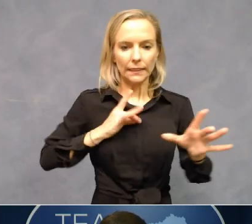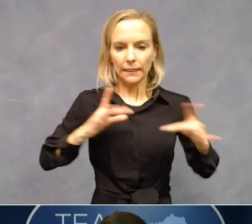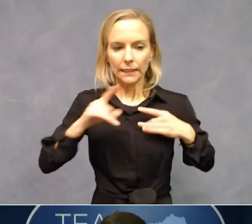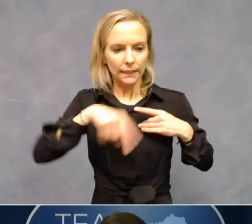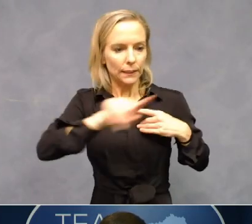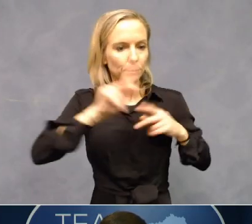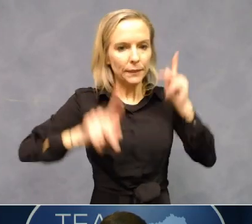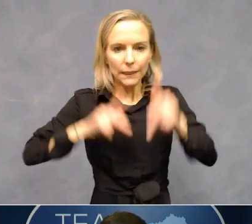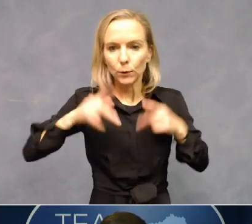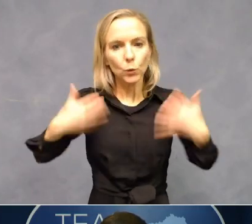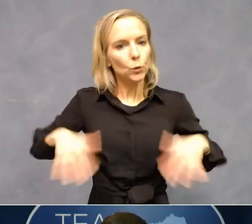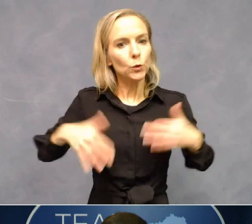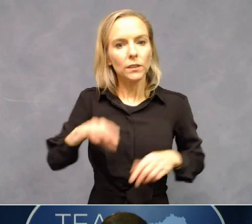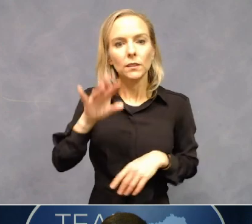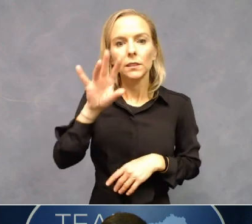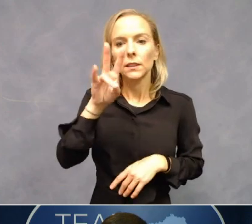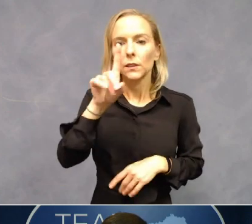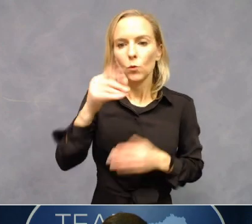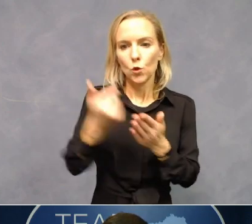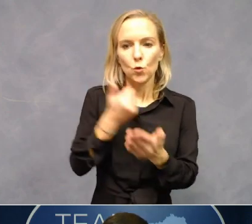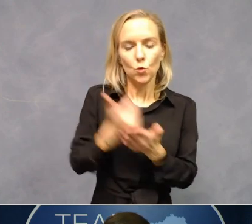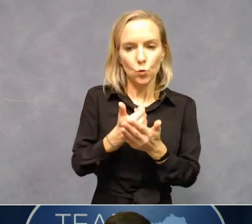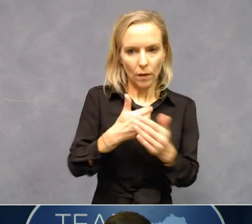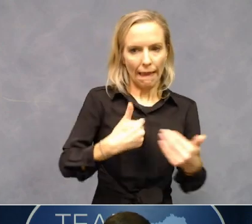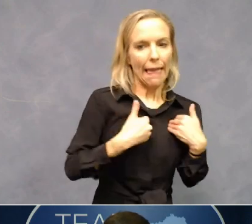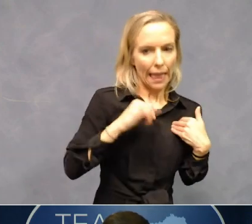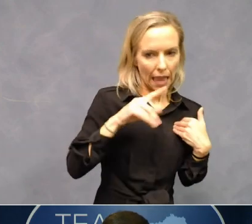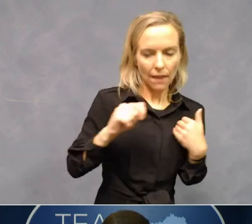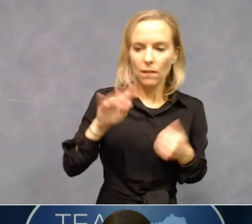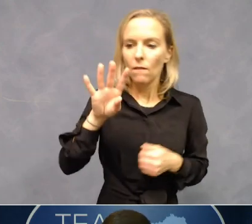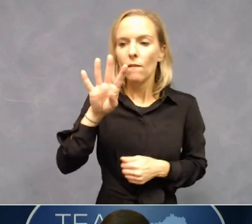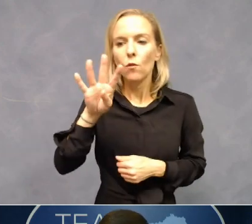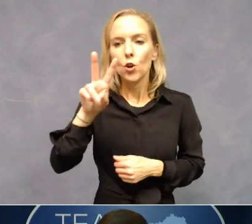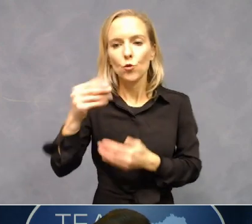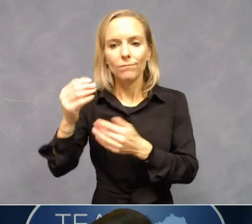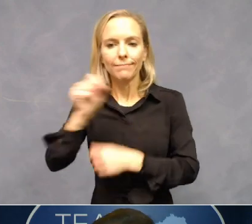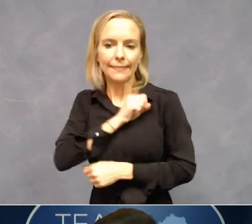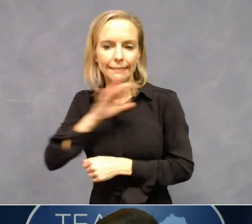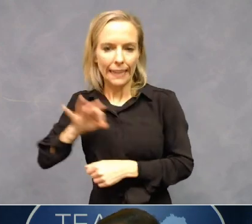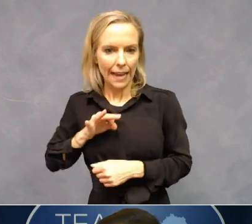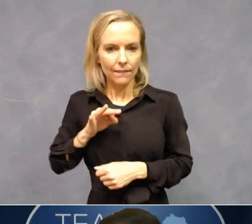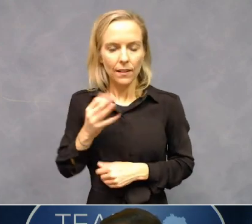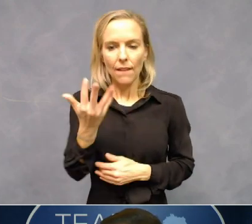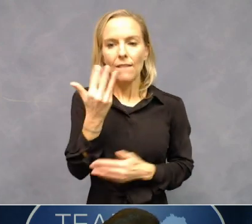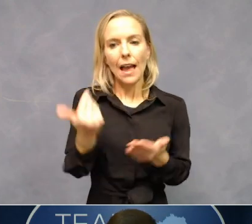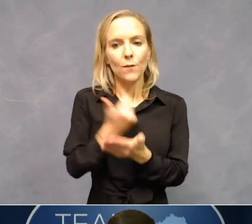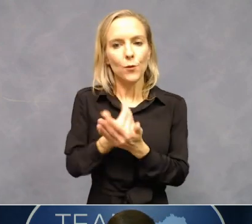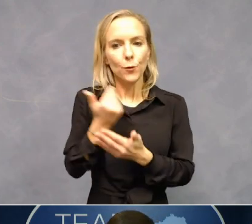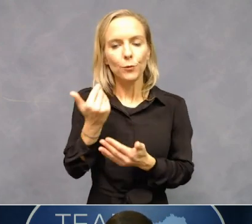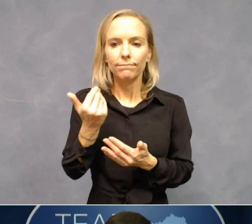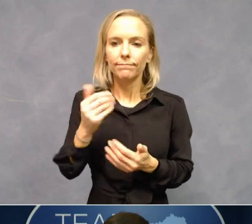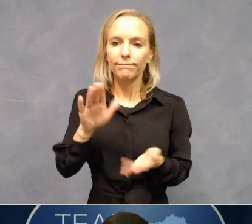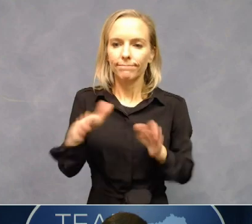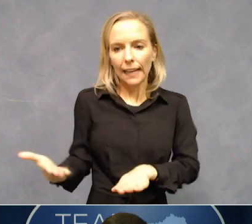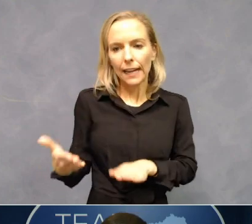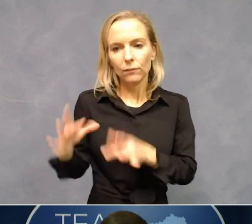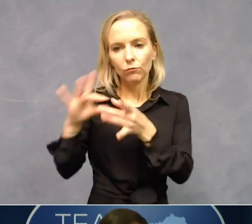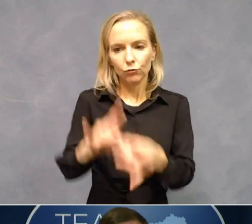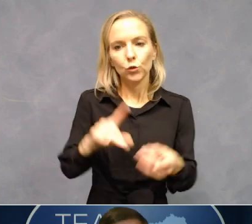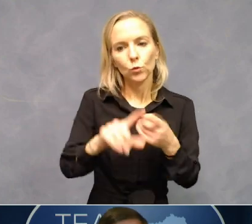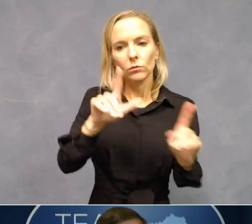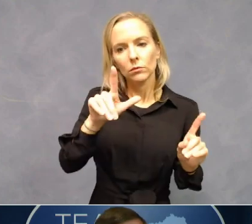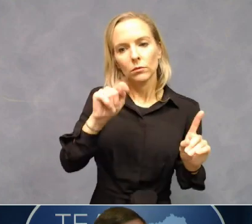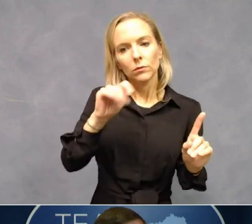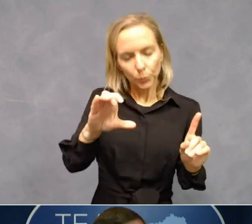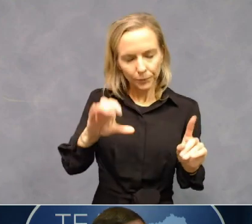positive, 42 new staff, and 5 new deaths attributable to long-term care. All right,